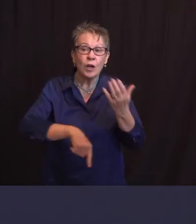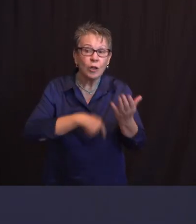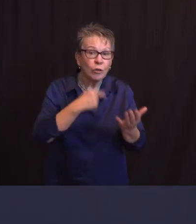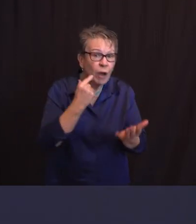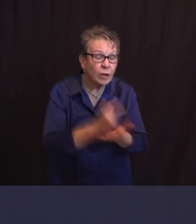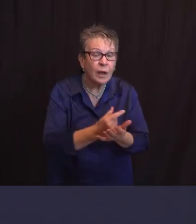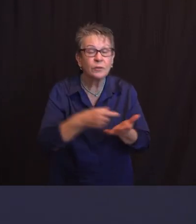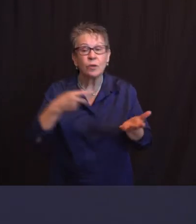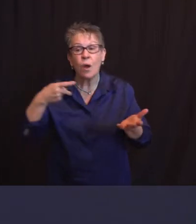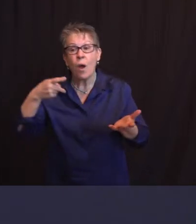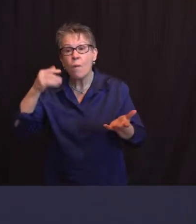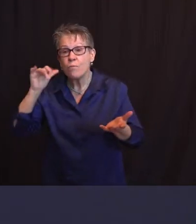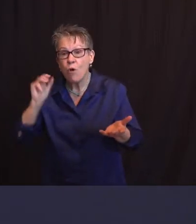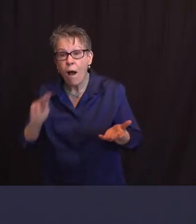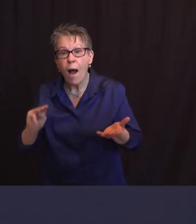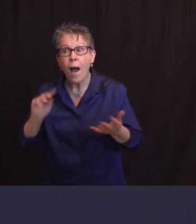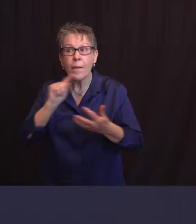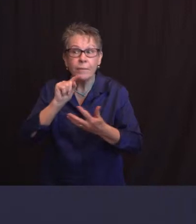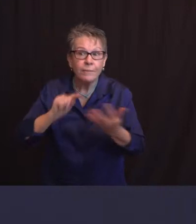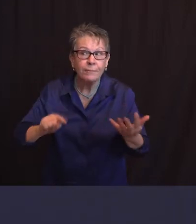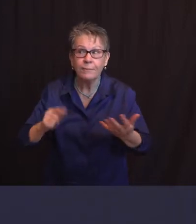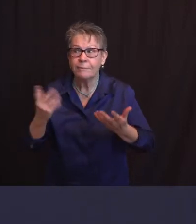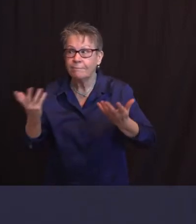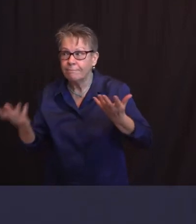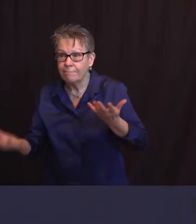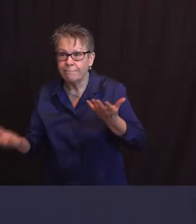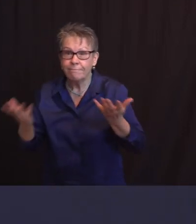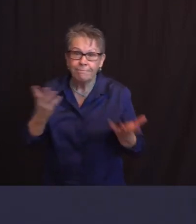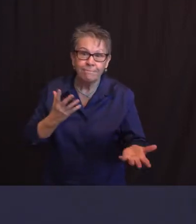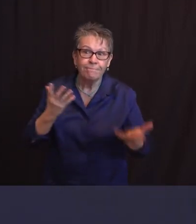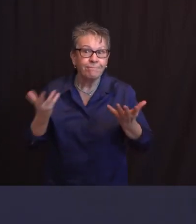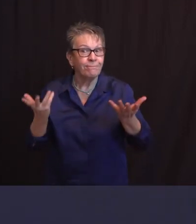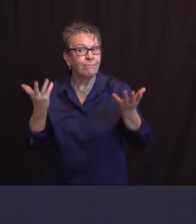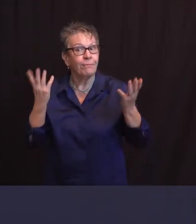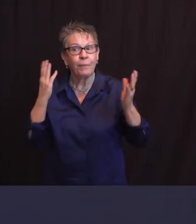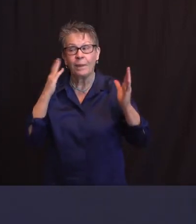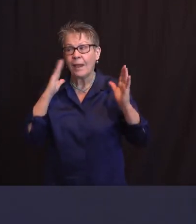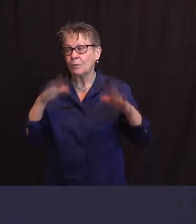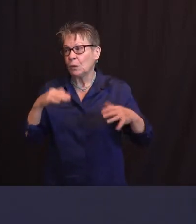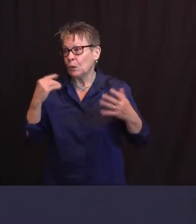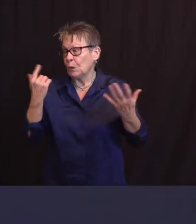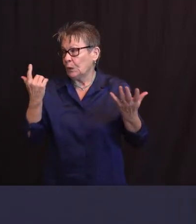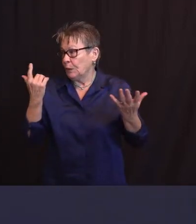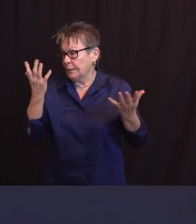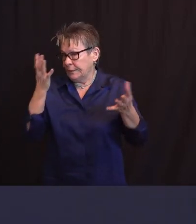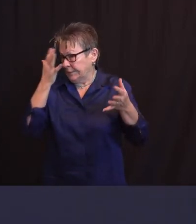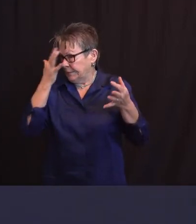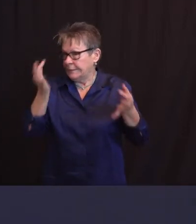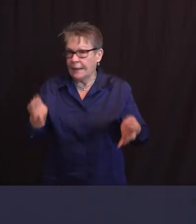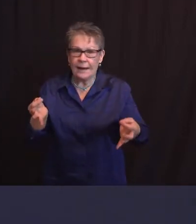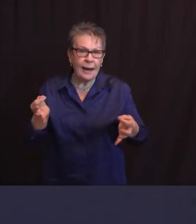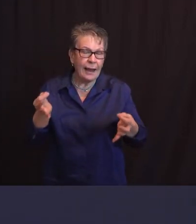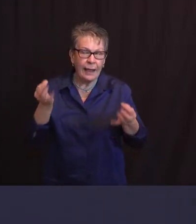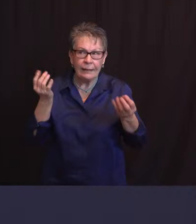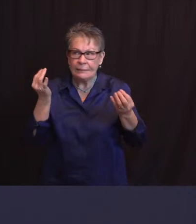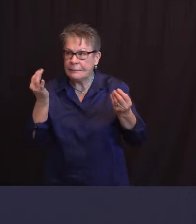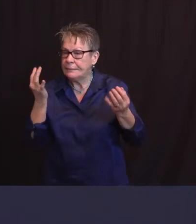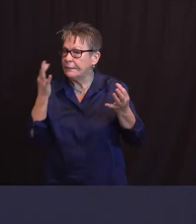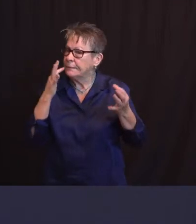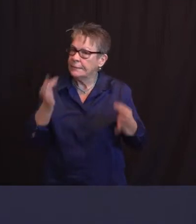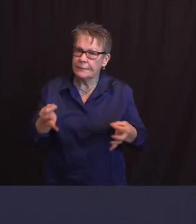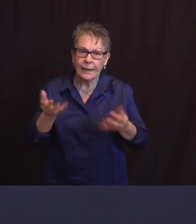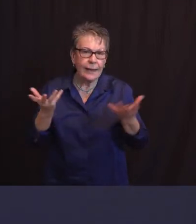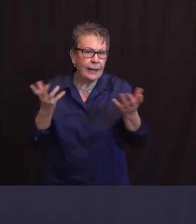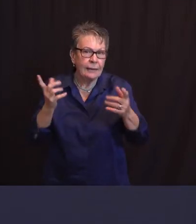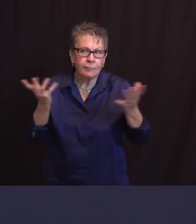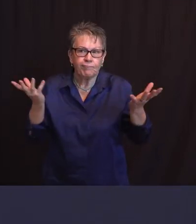we clearly need to give some guidance on that, and we will. And again, I would repeat,